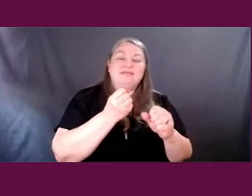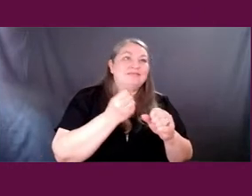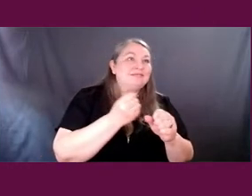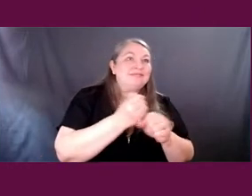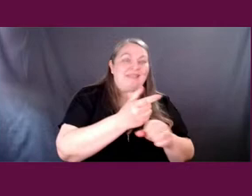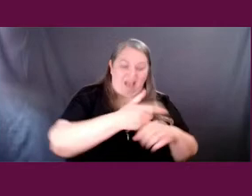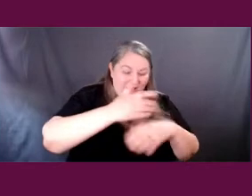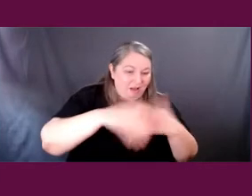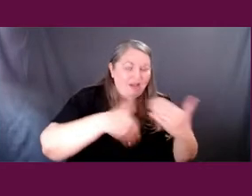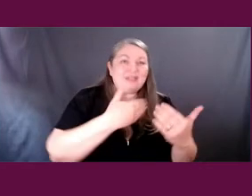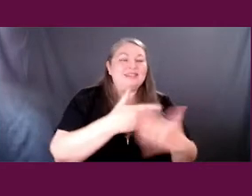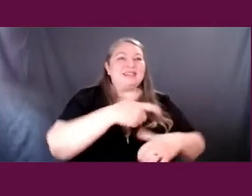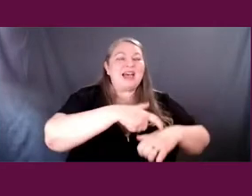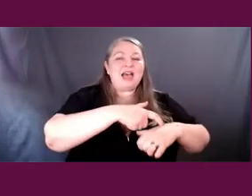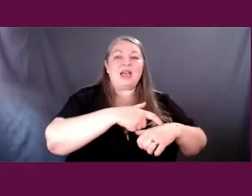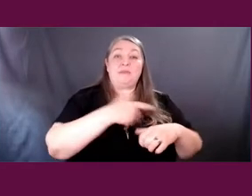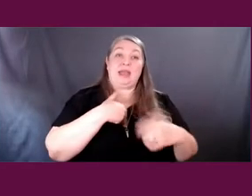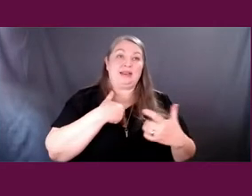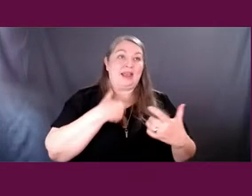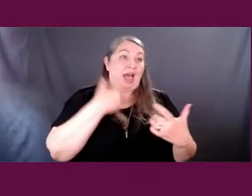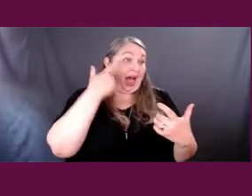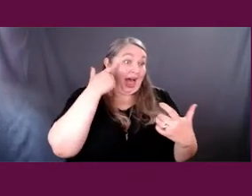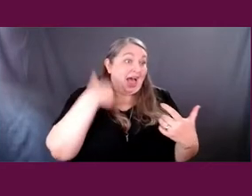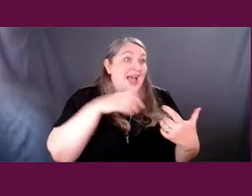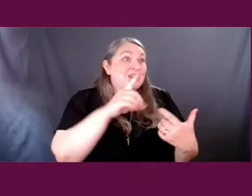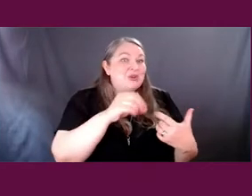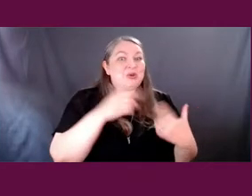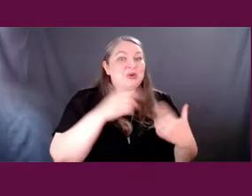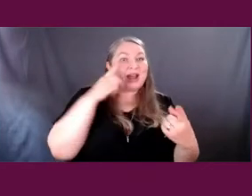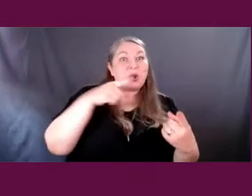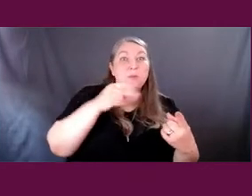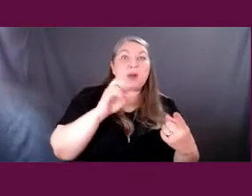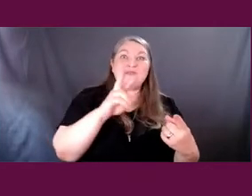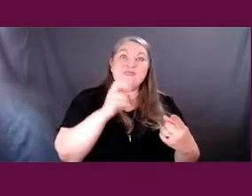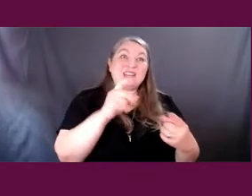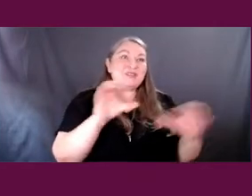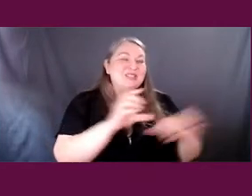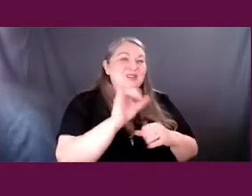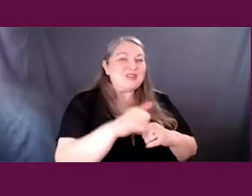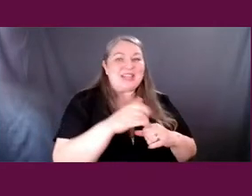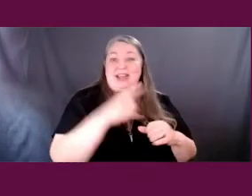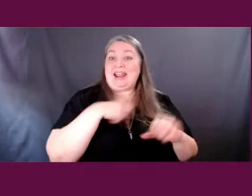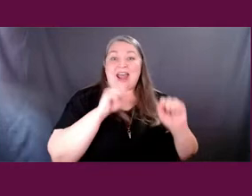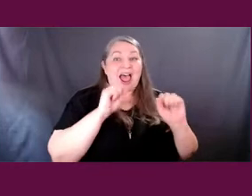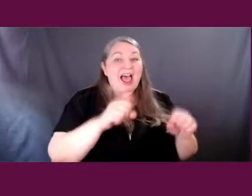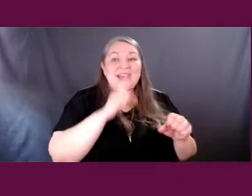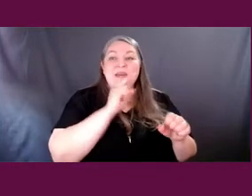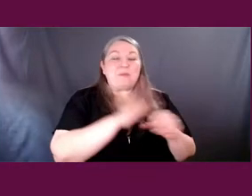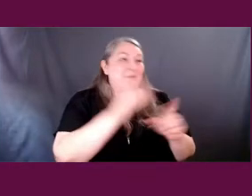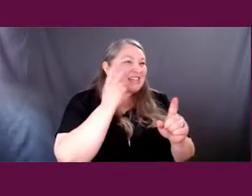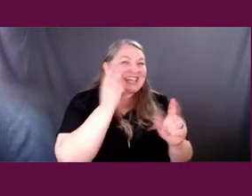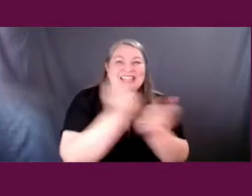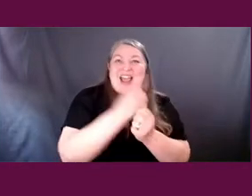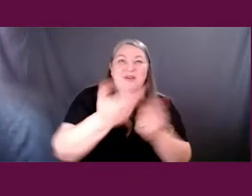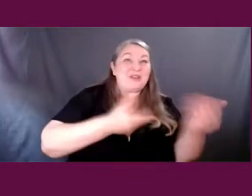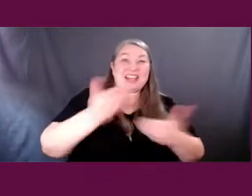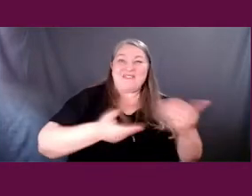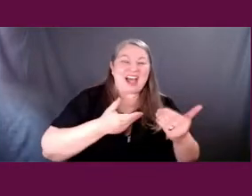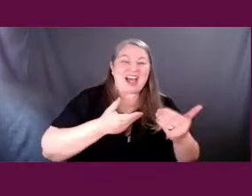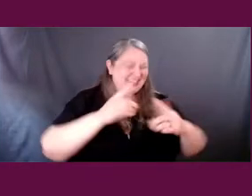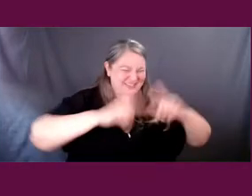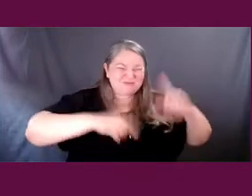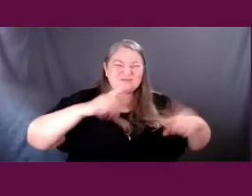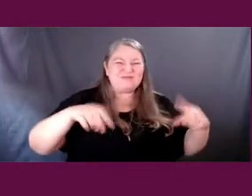Video is working to do this as well. And I can testament to this because everybody they hire at Prime Video is diverse. But there is